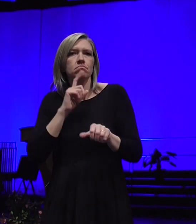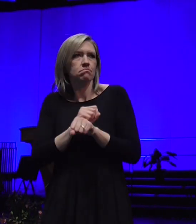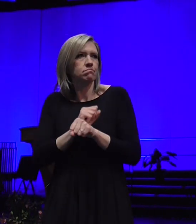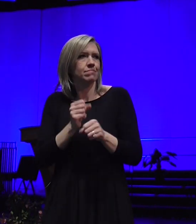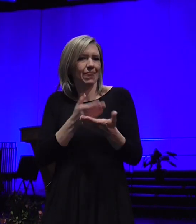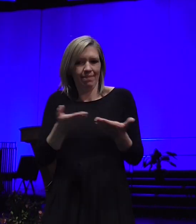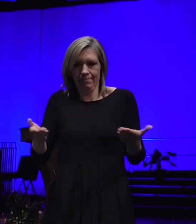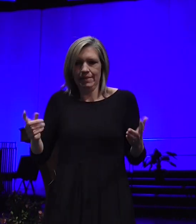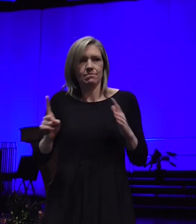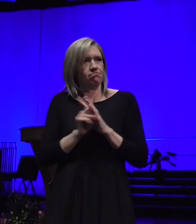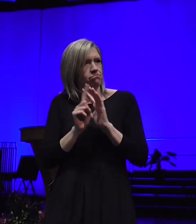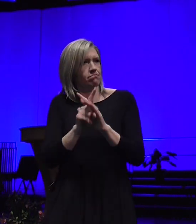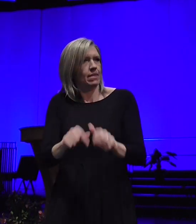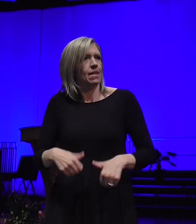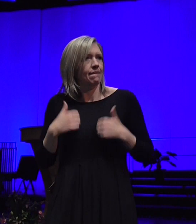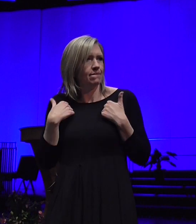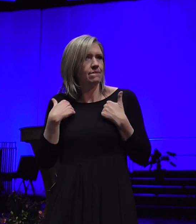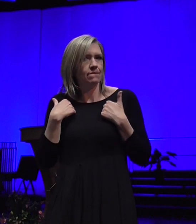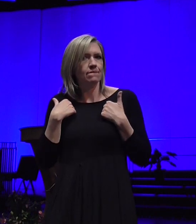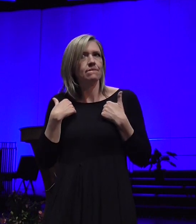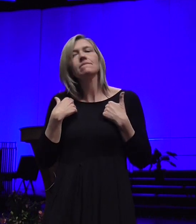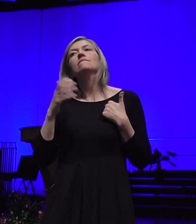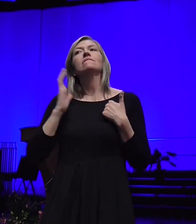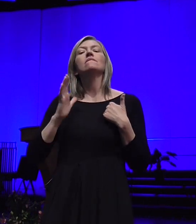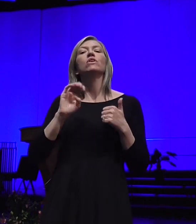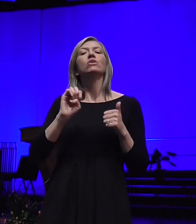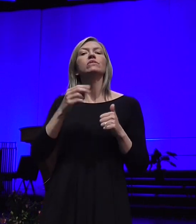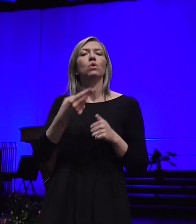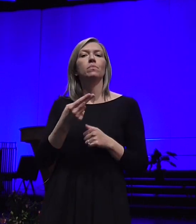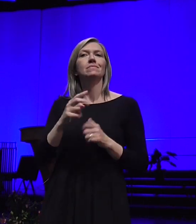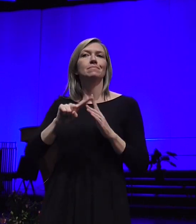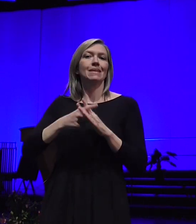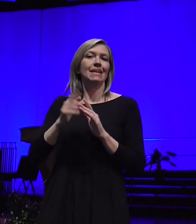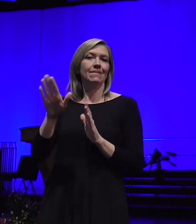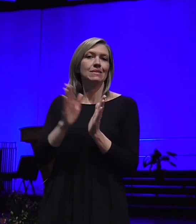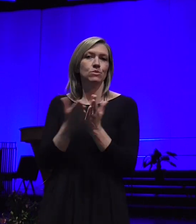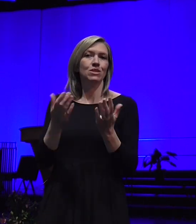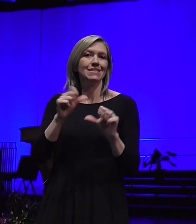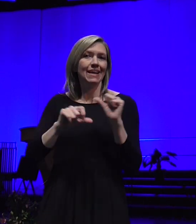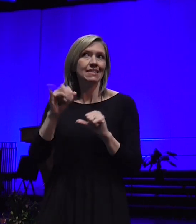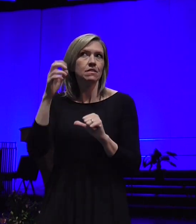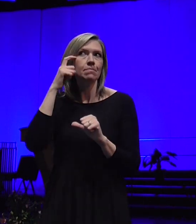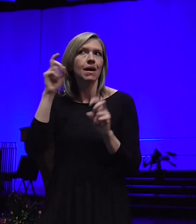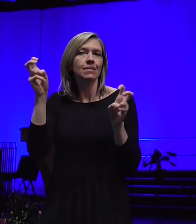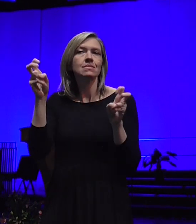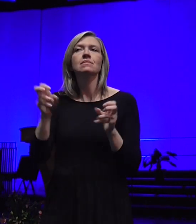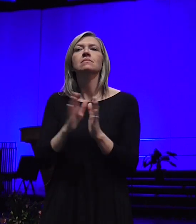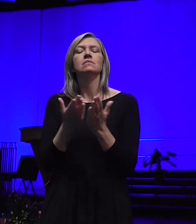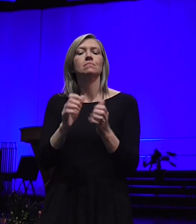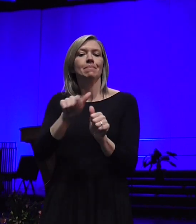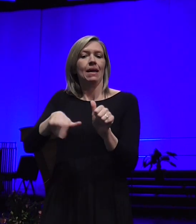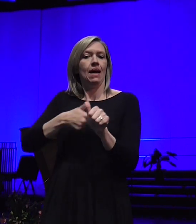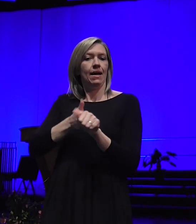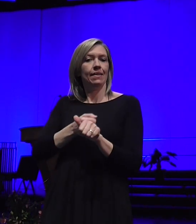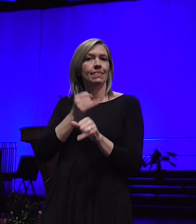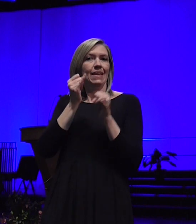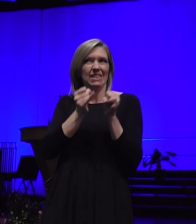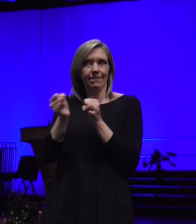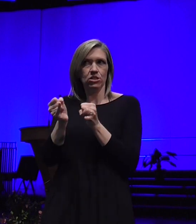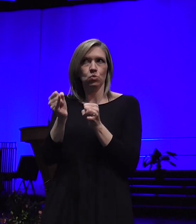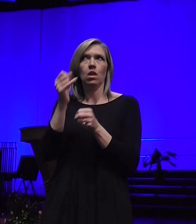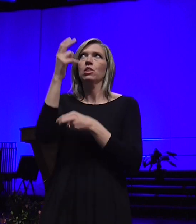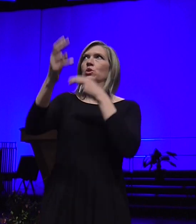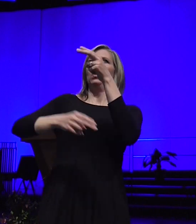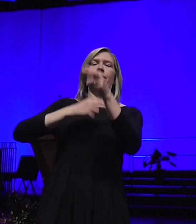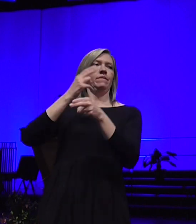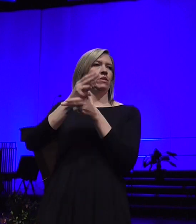life. Ernest Holmes, in the beginning of his book, The Science of Mind, says, behind the individual is the universal, which